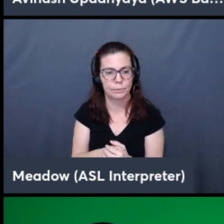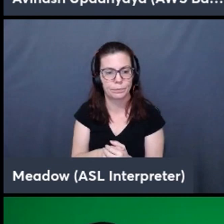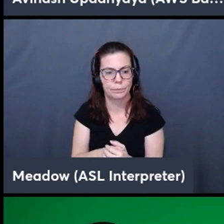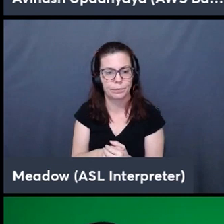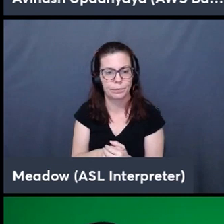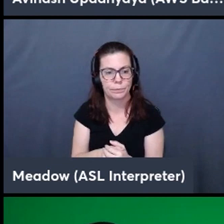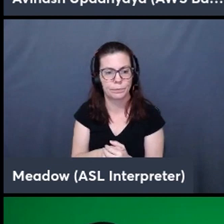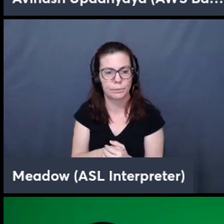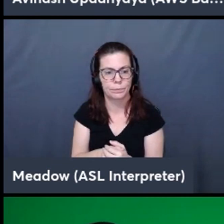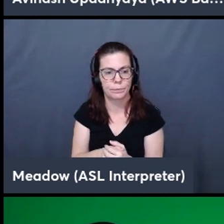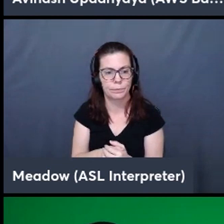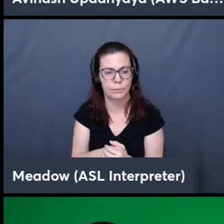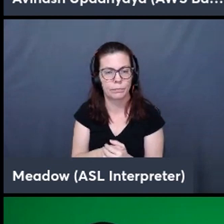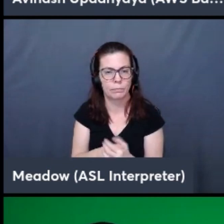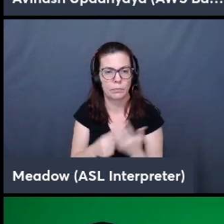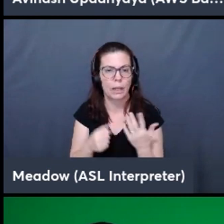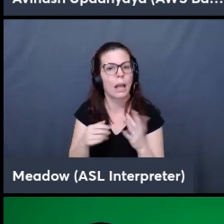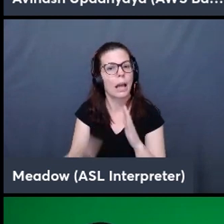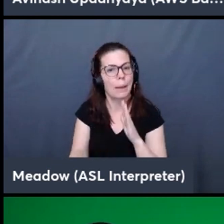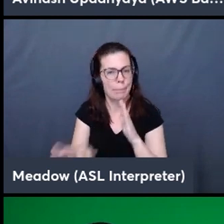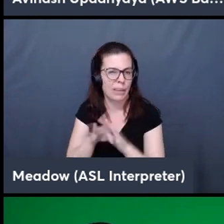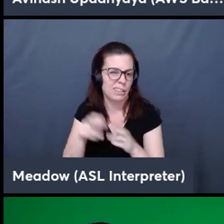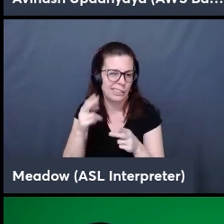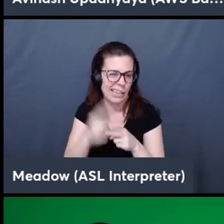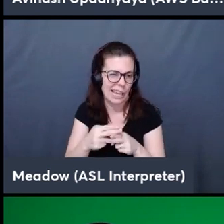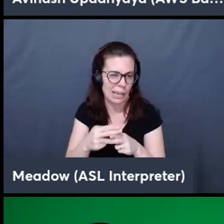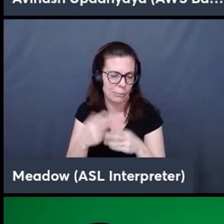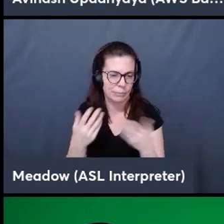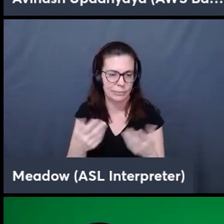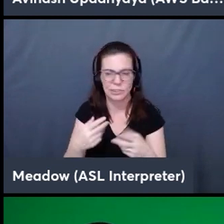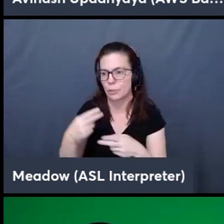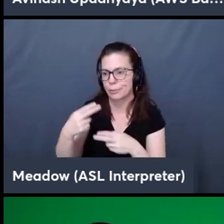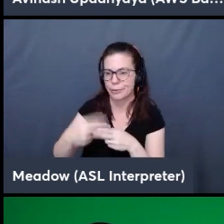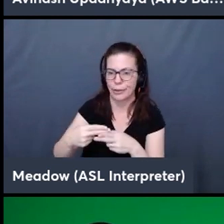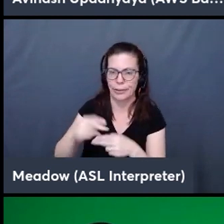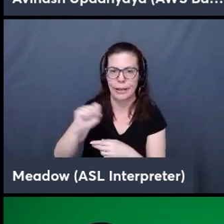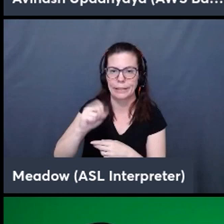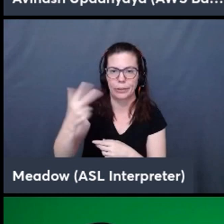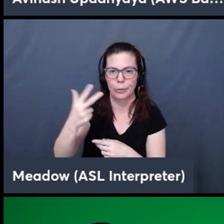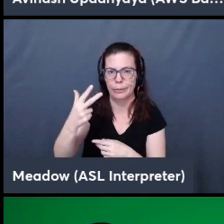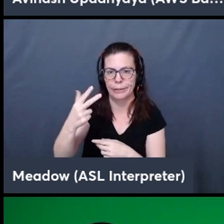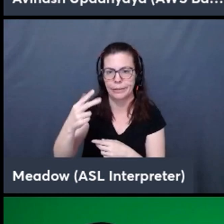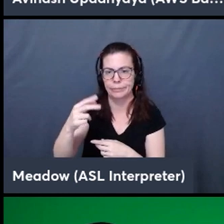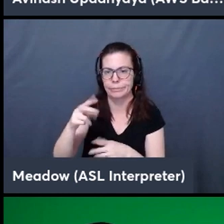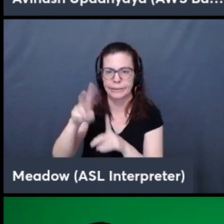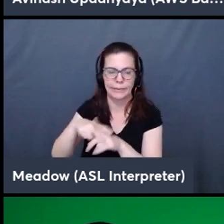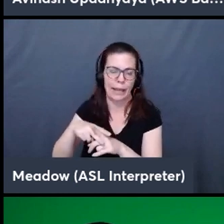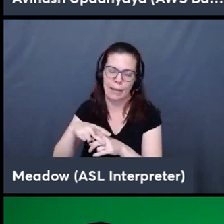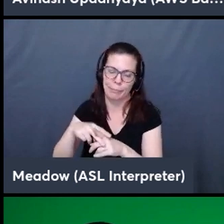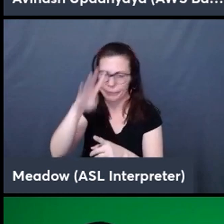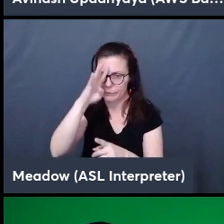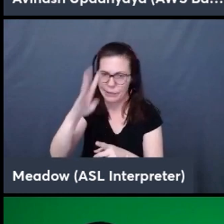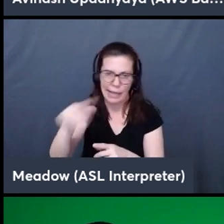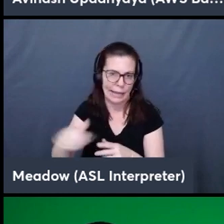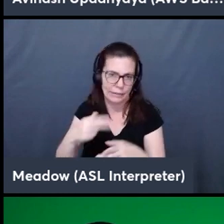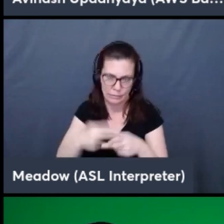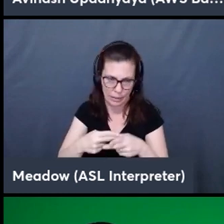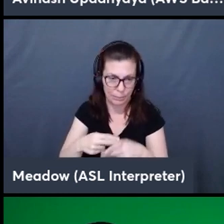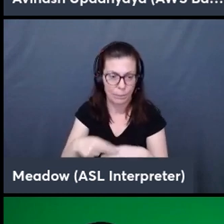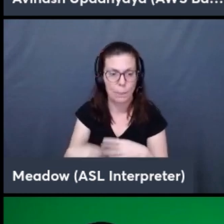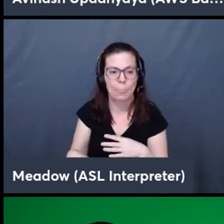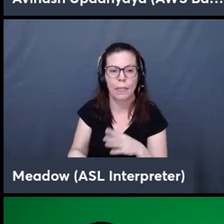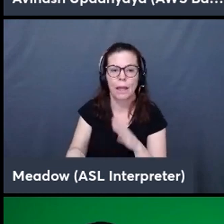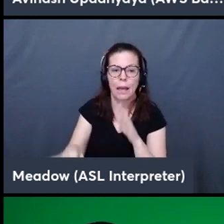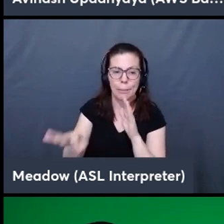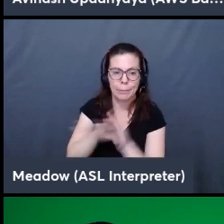And then I have to select a name, so I'll call it S3 assignment. I can call it anything. I can select the